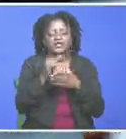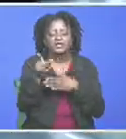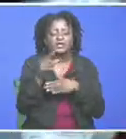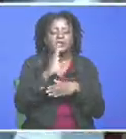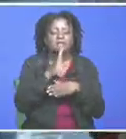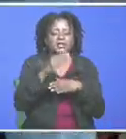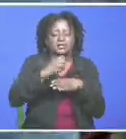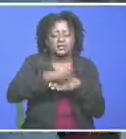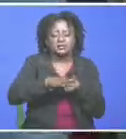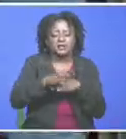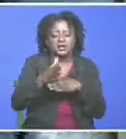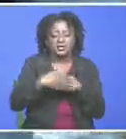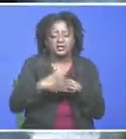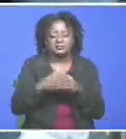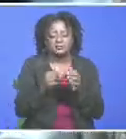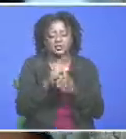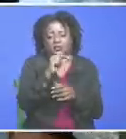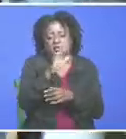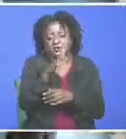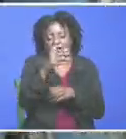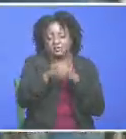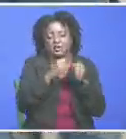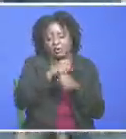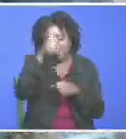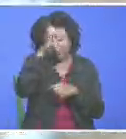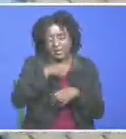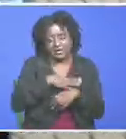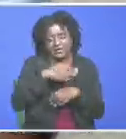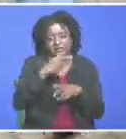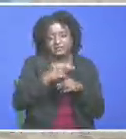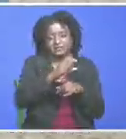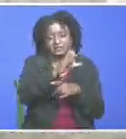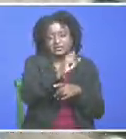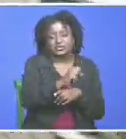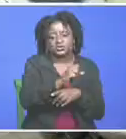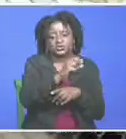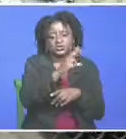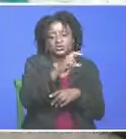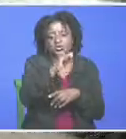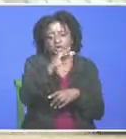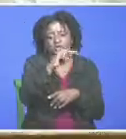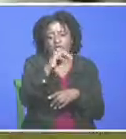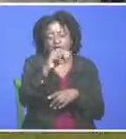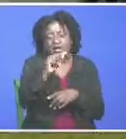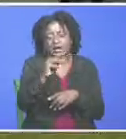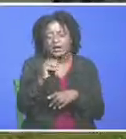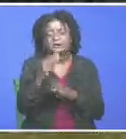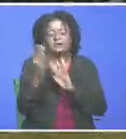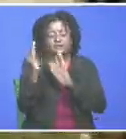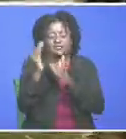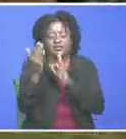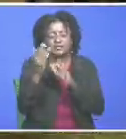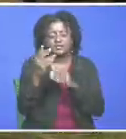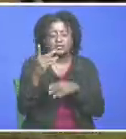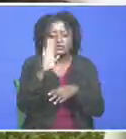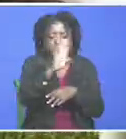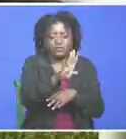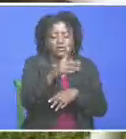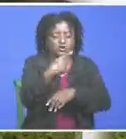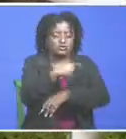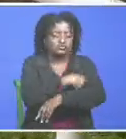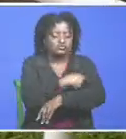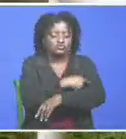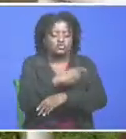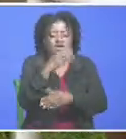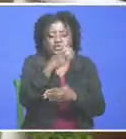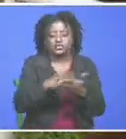25-year-old Surinamese man appeared in the magistrate's court where he faced four drug charges. Juan Pranawori was charged with possession of